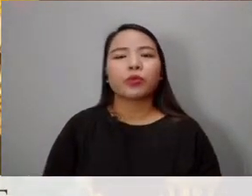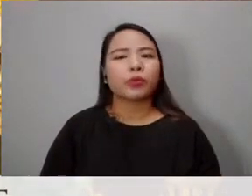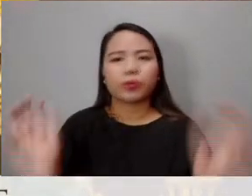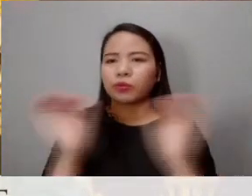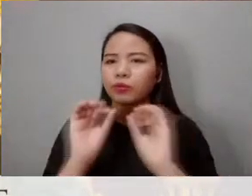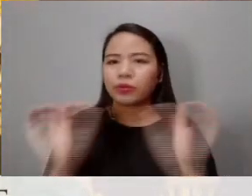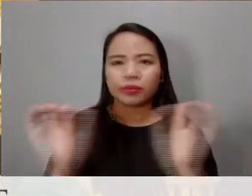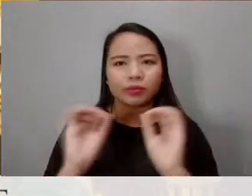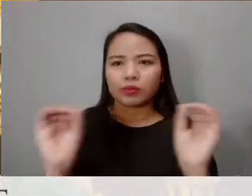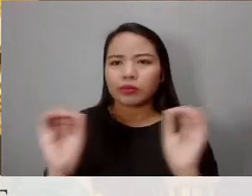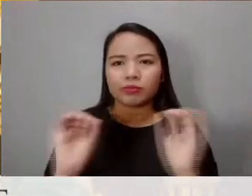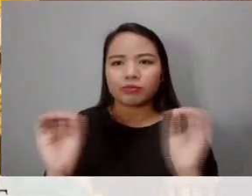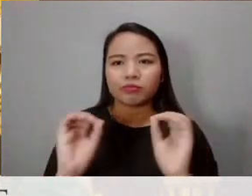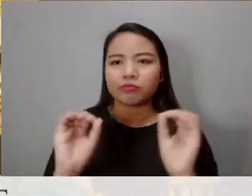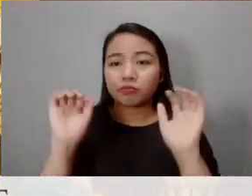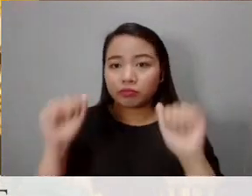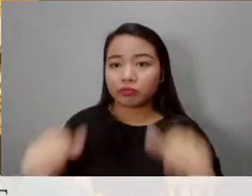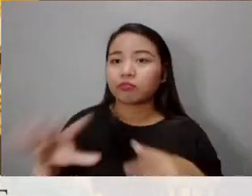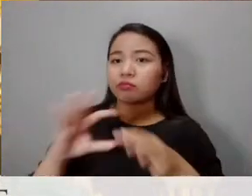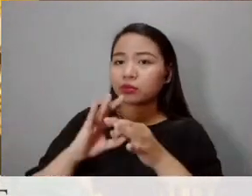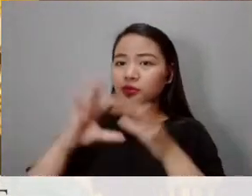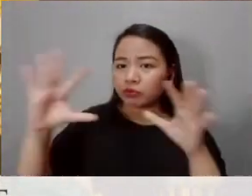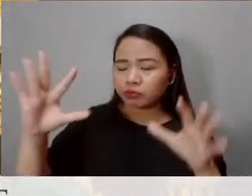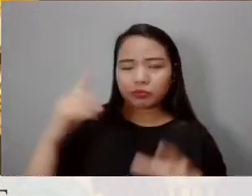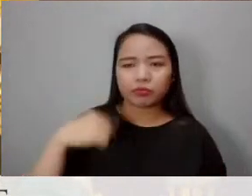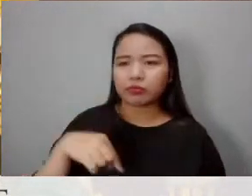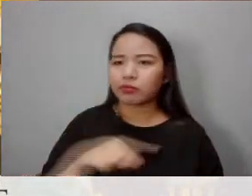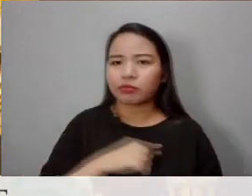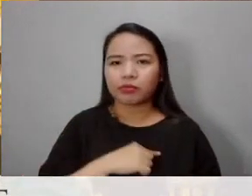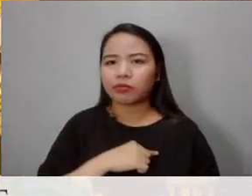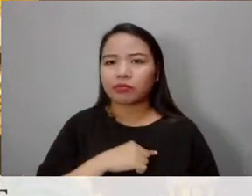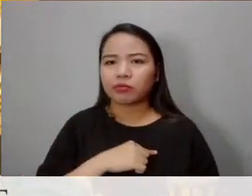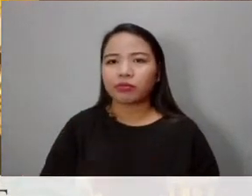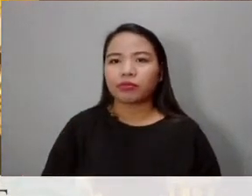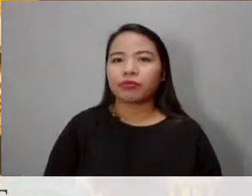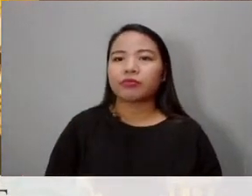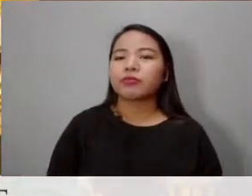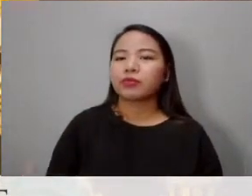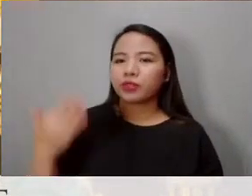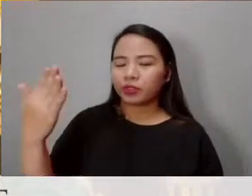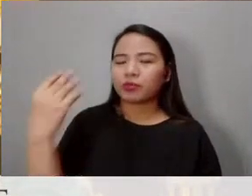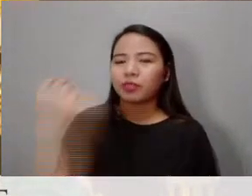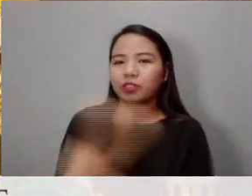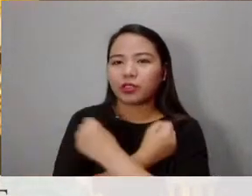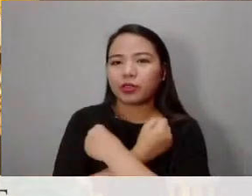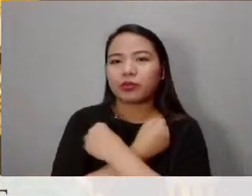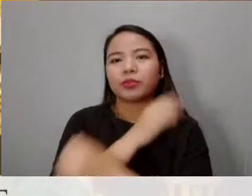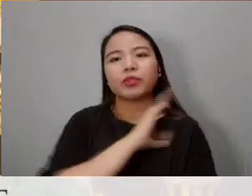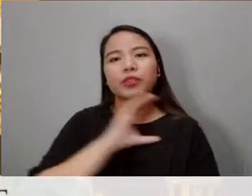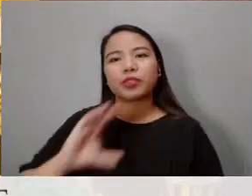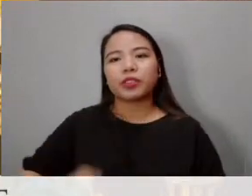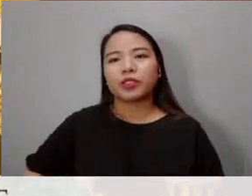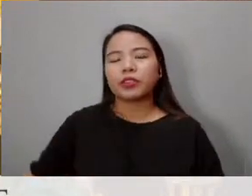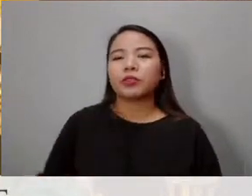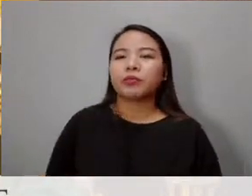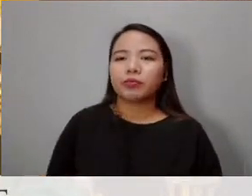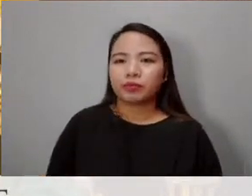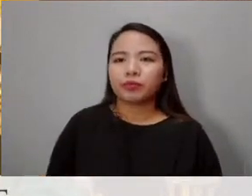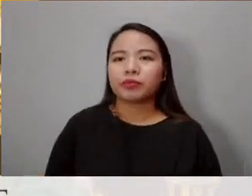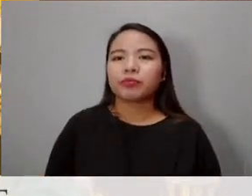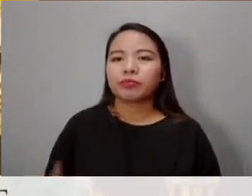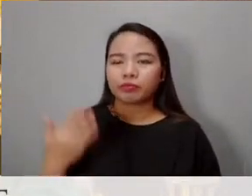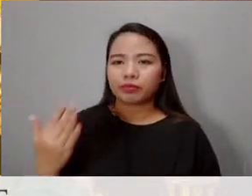no one can separate us from the love of Christ. Just as our Mother Mary, Our Lady of